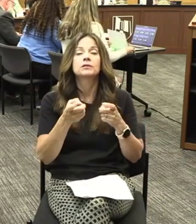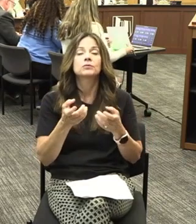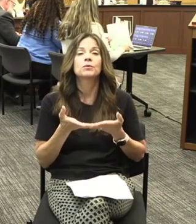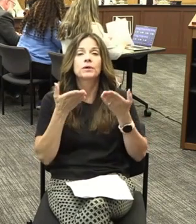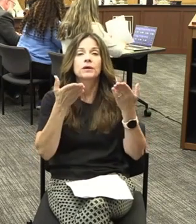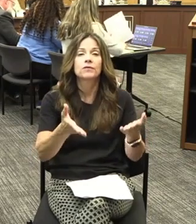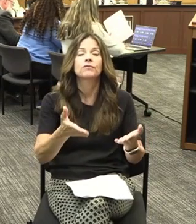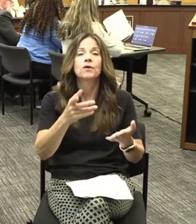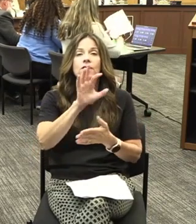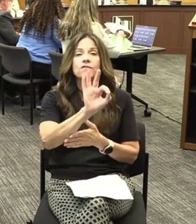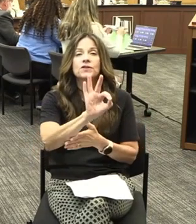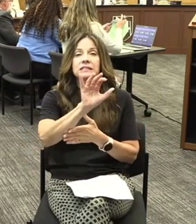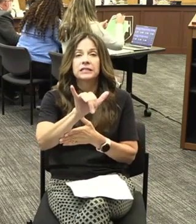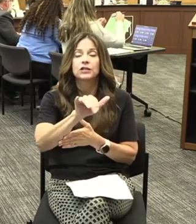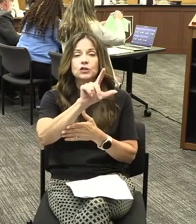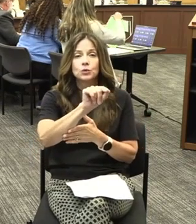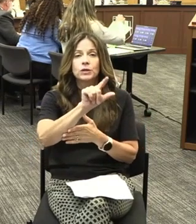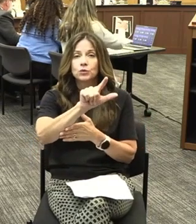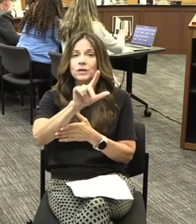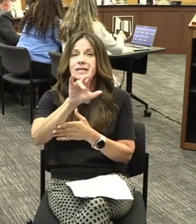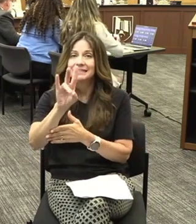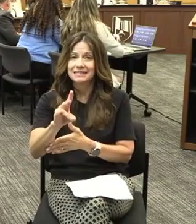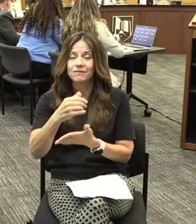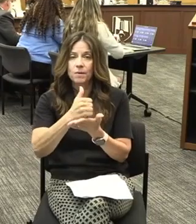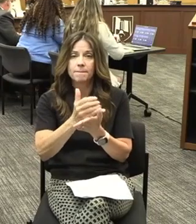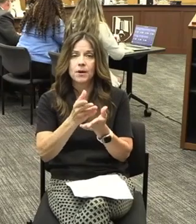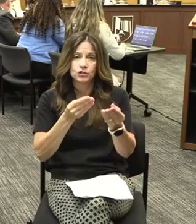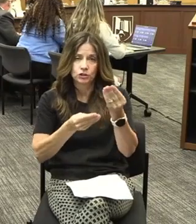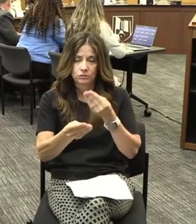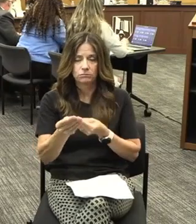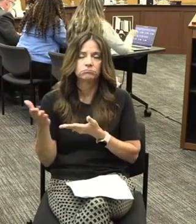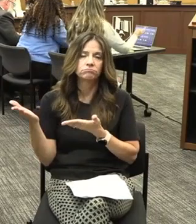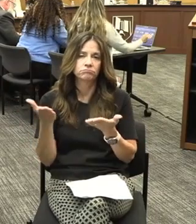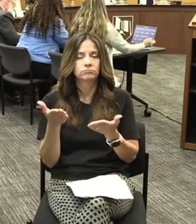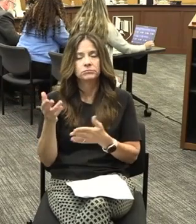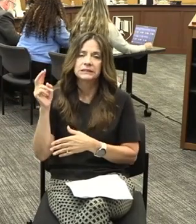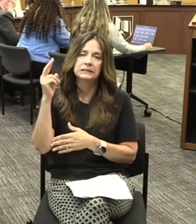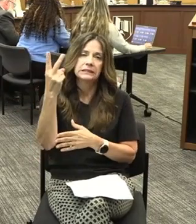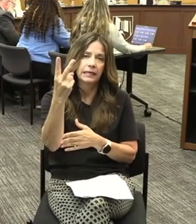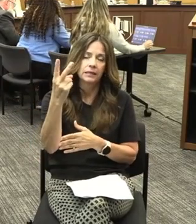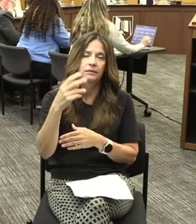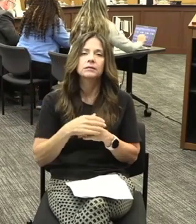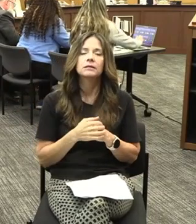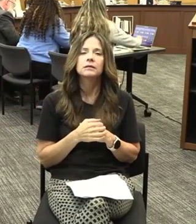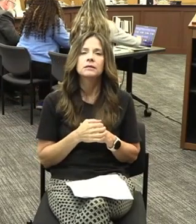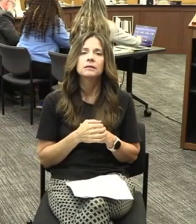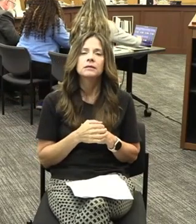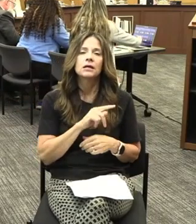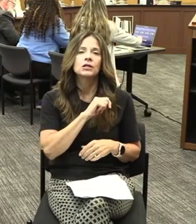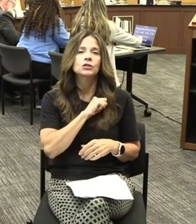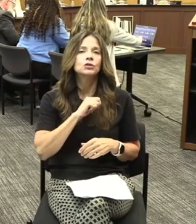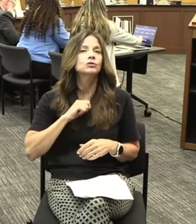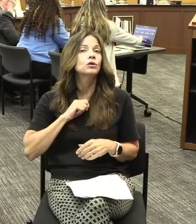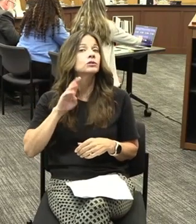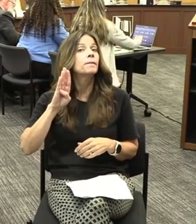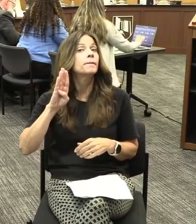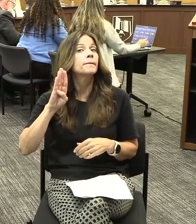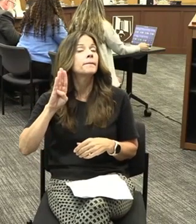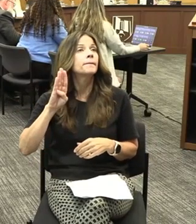year 2027 budget. So move. Second. Second, Can I kick us off? Yes.